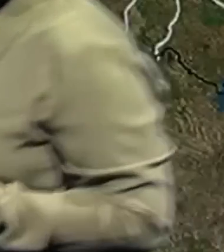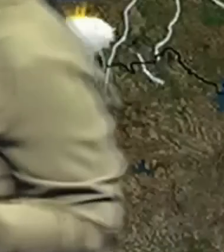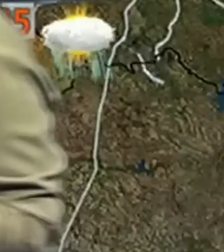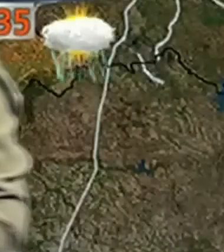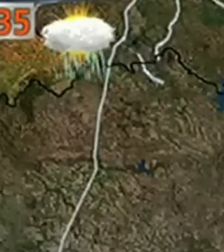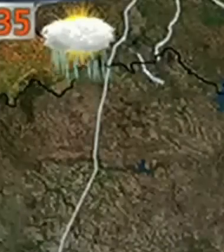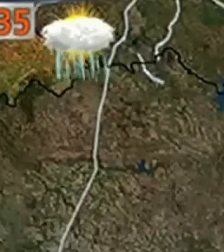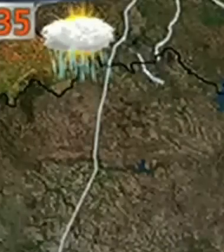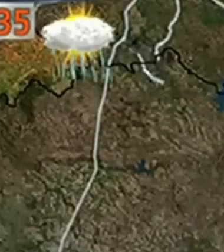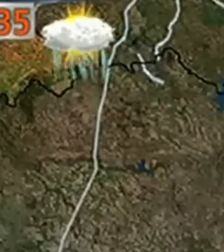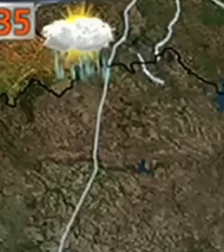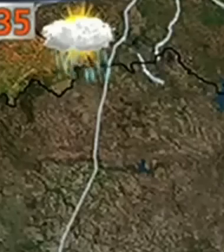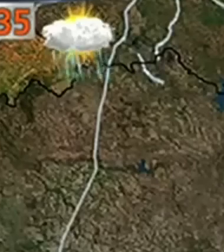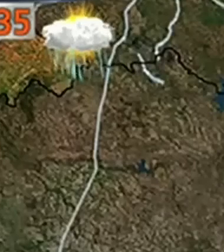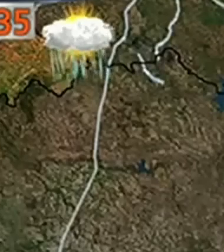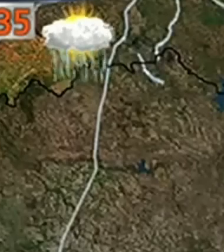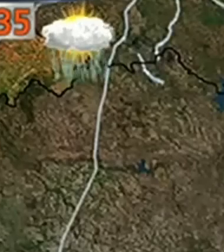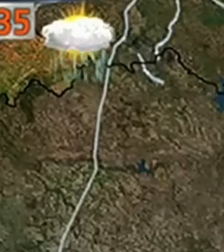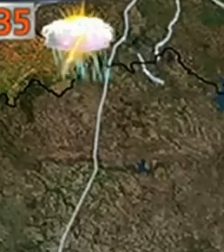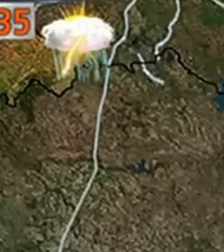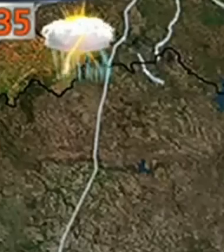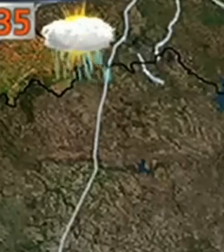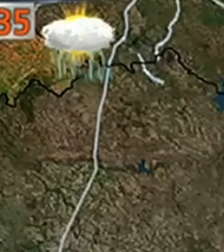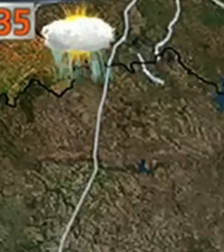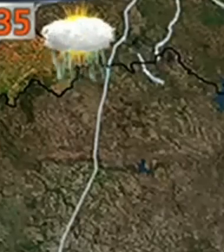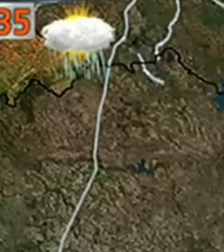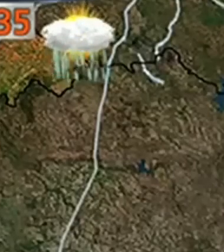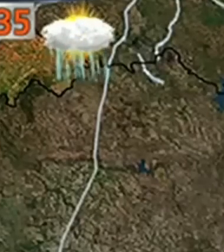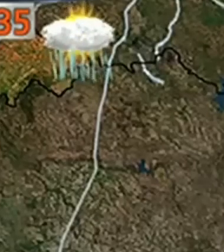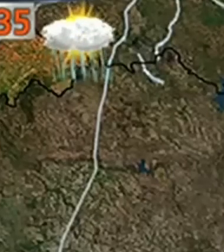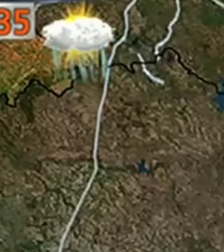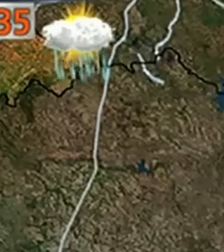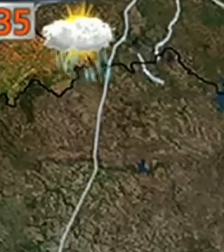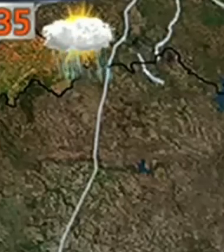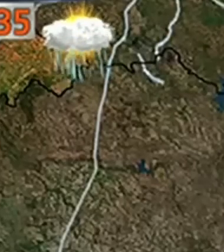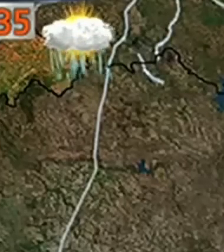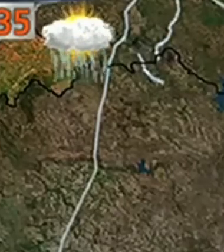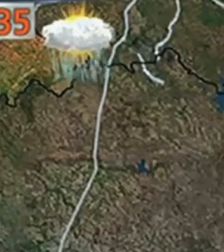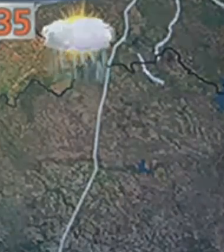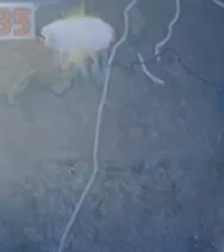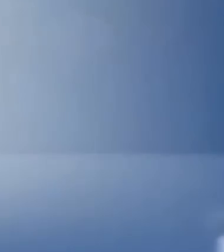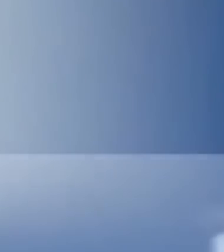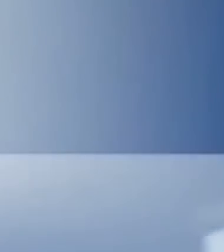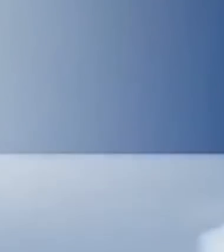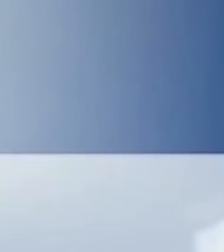36 mme mo ga e tshoka gore le go tswa ka magoro ga se go latlhana a re kopane mo nakong e tlang a nne boroko